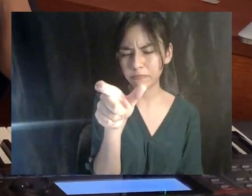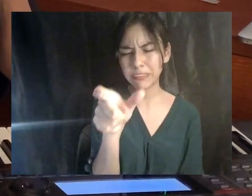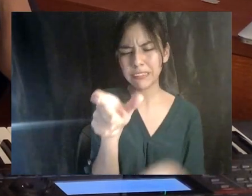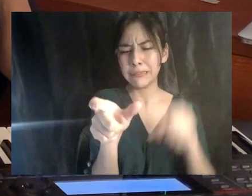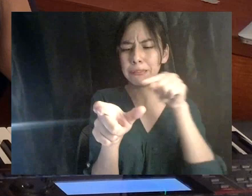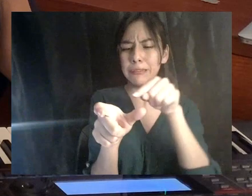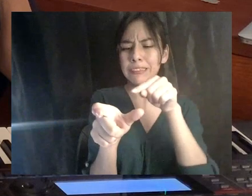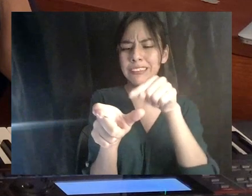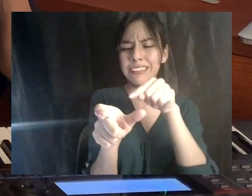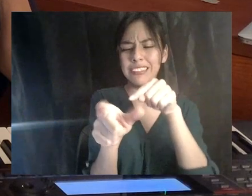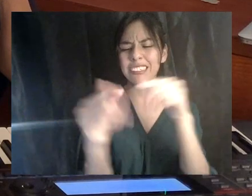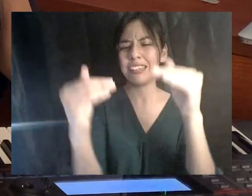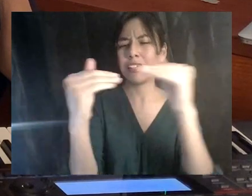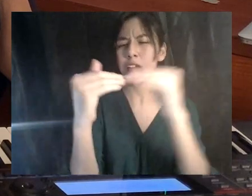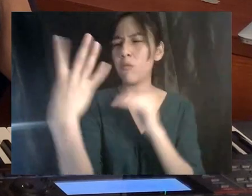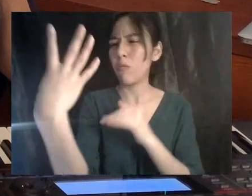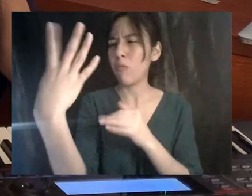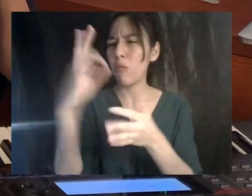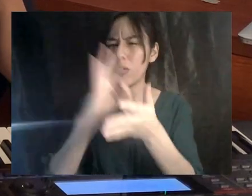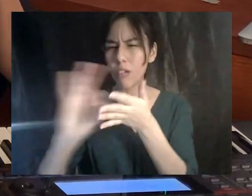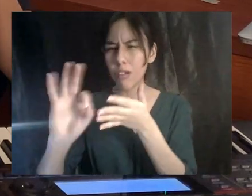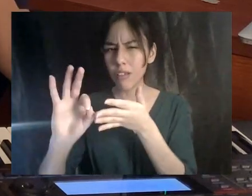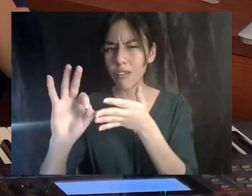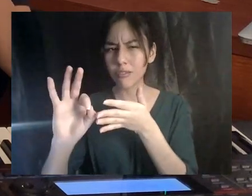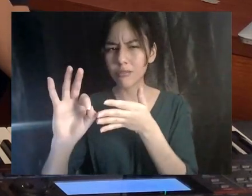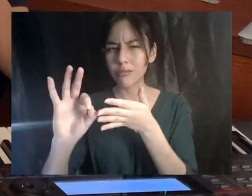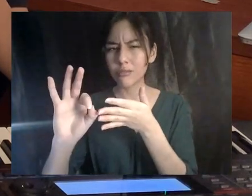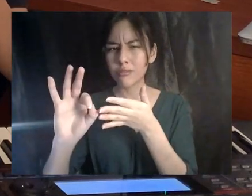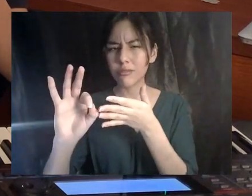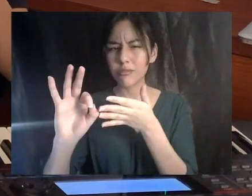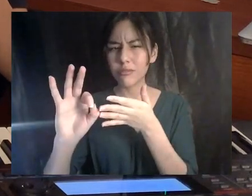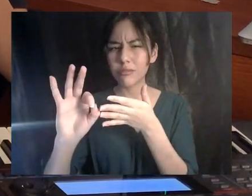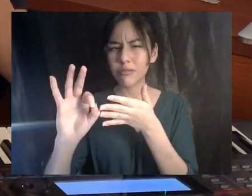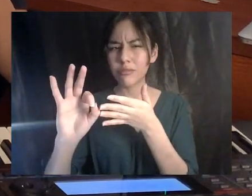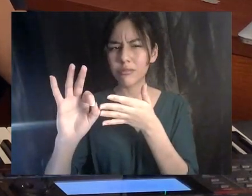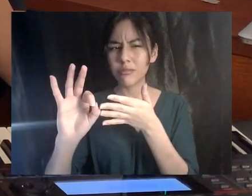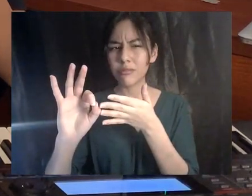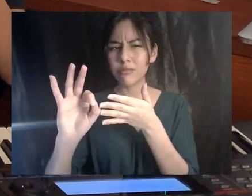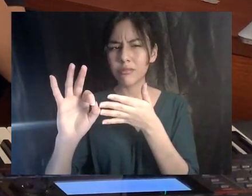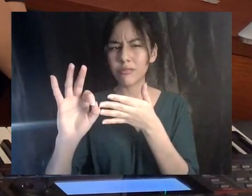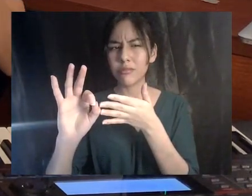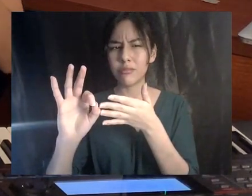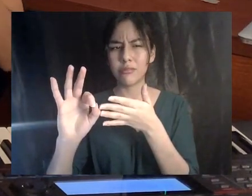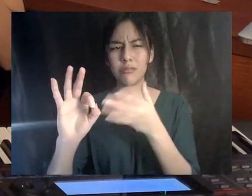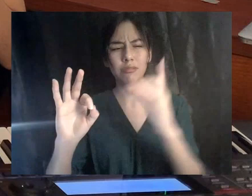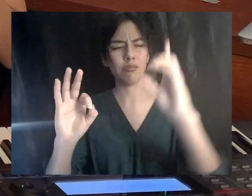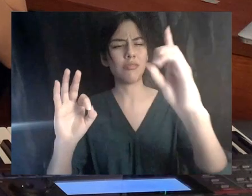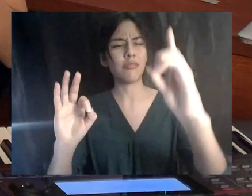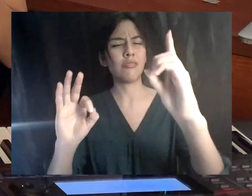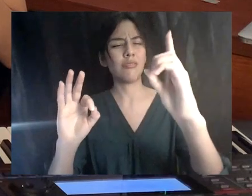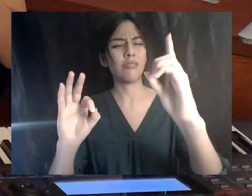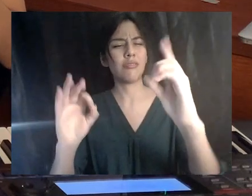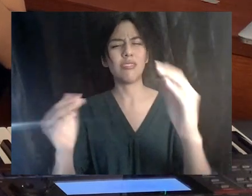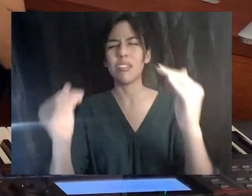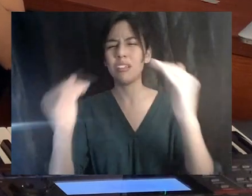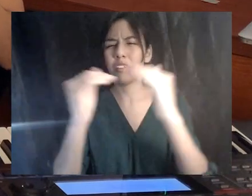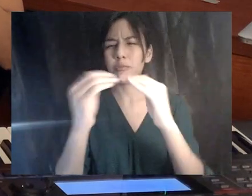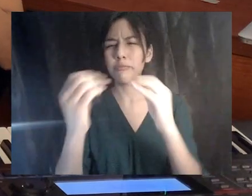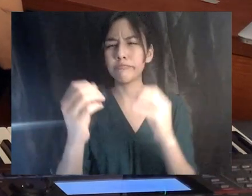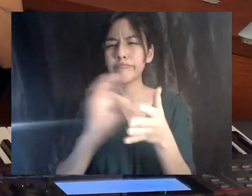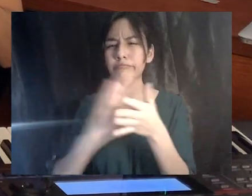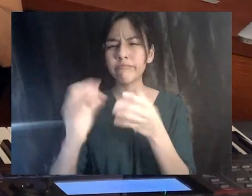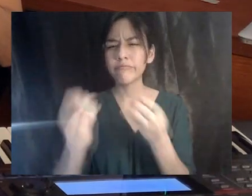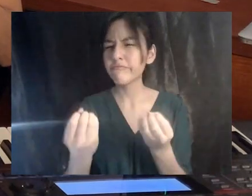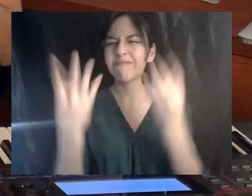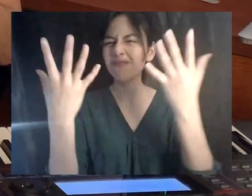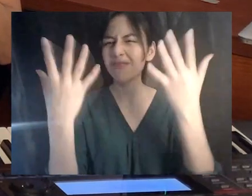our measure is made up of 4 counts, how many counts do you think a half note will